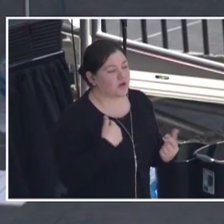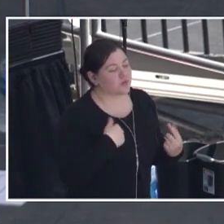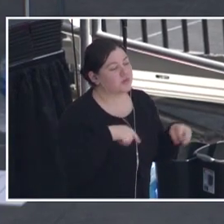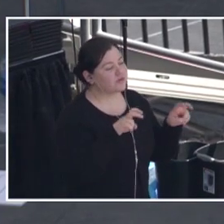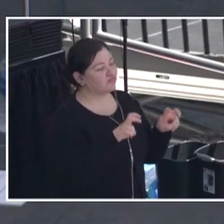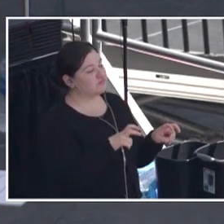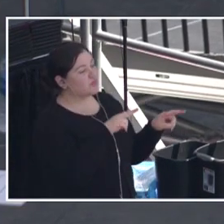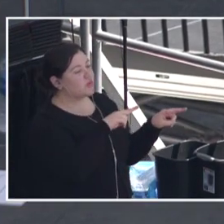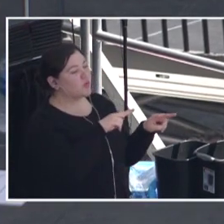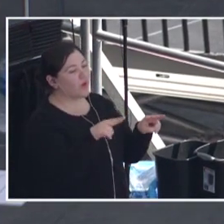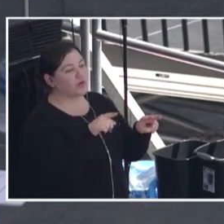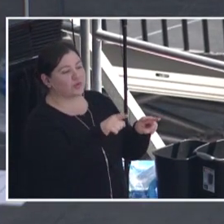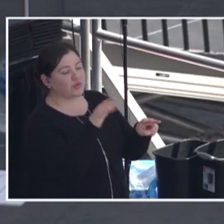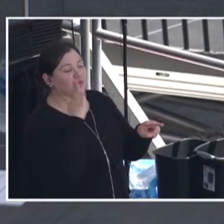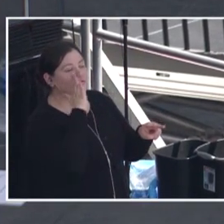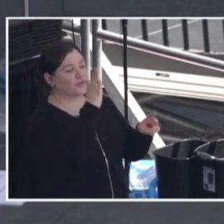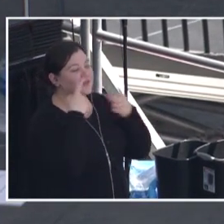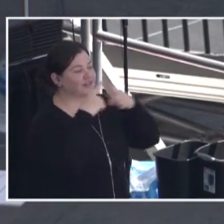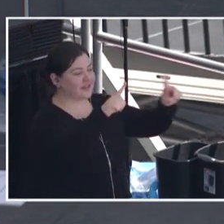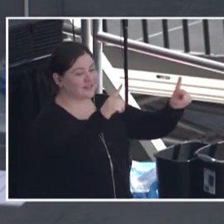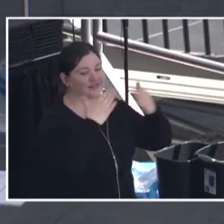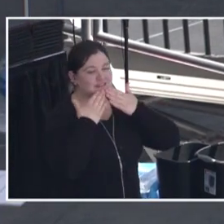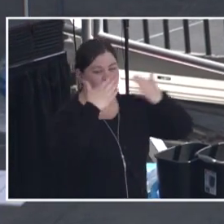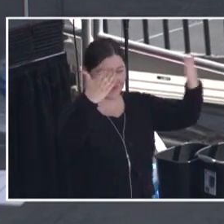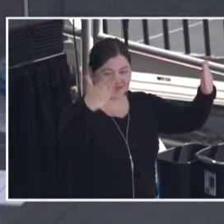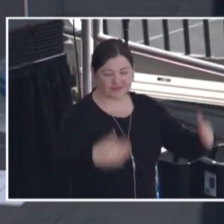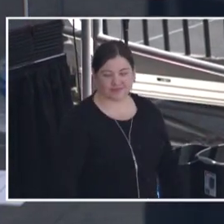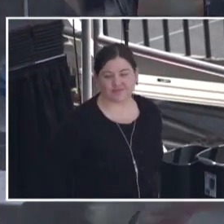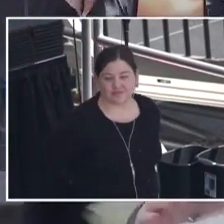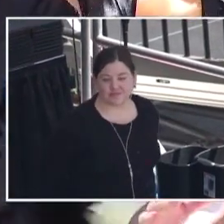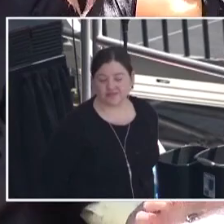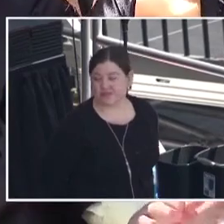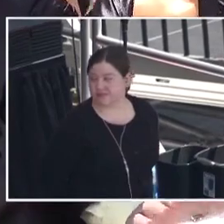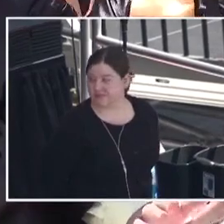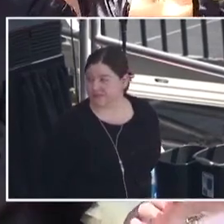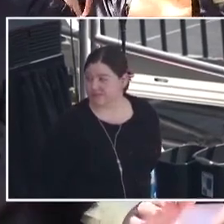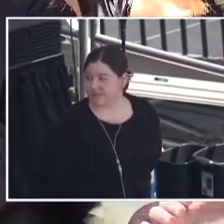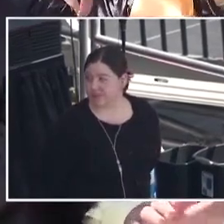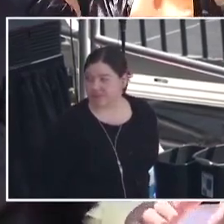see what is yet to come. Thank you.